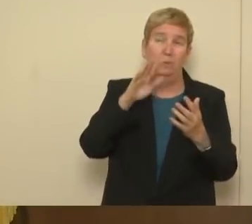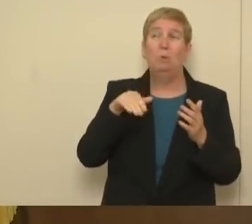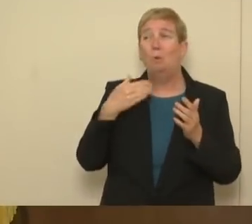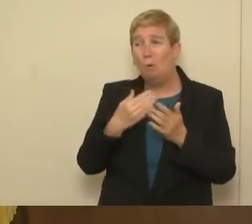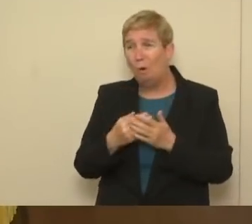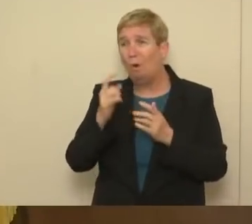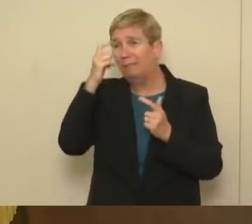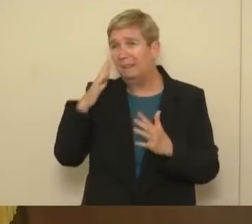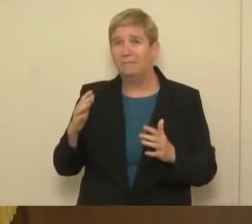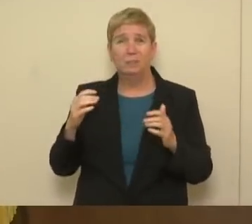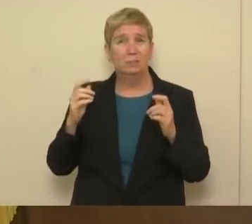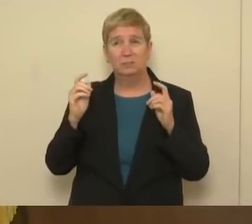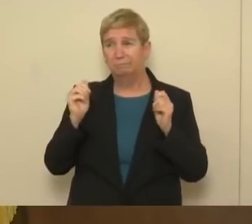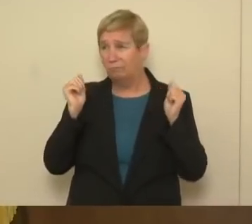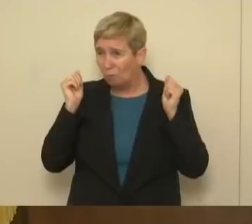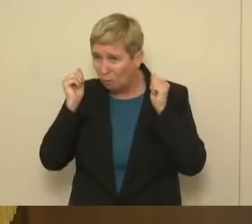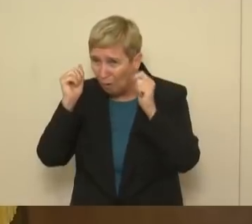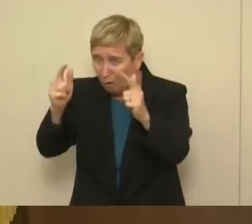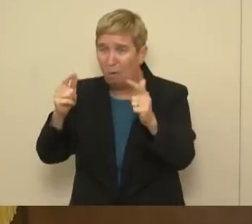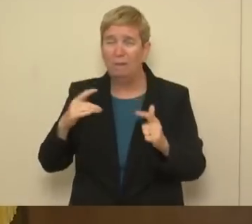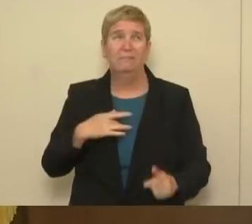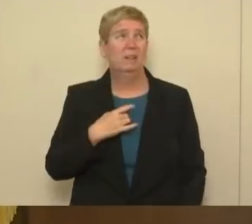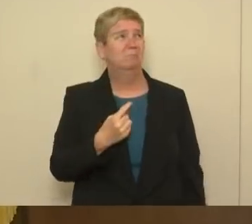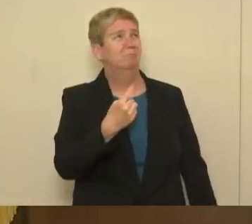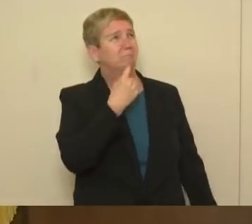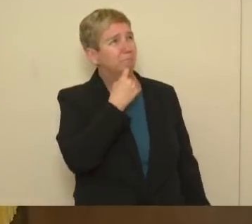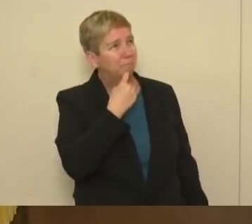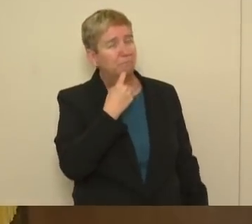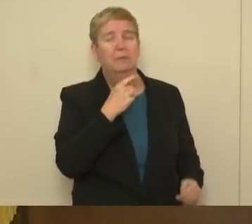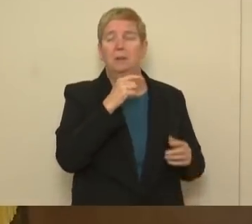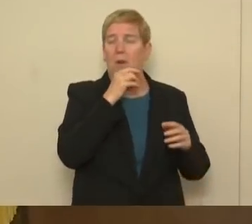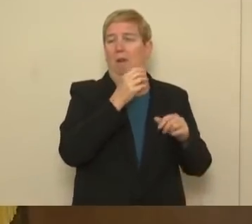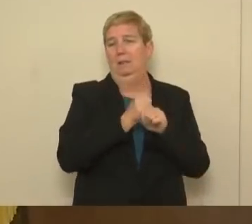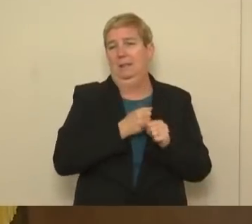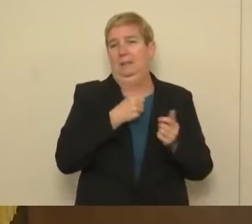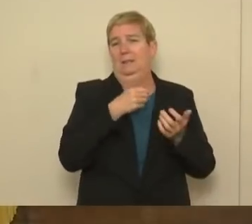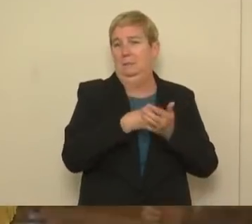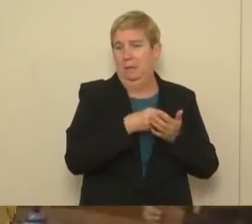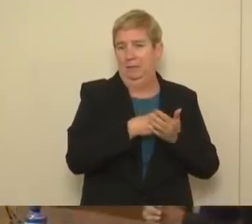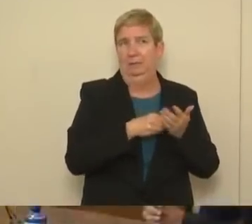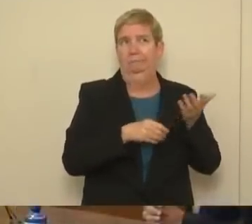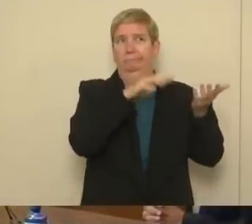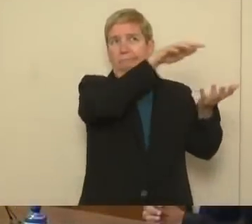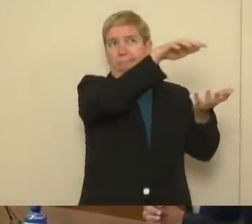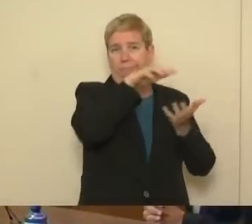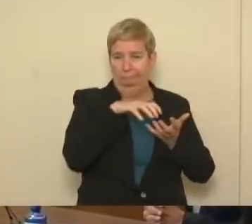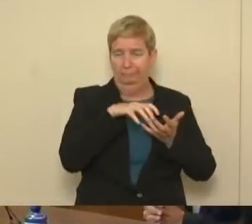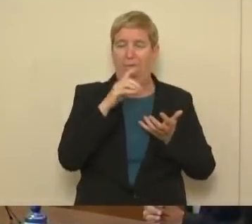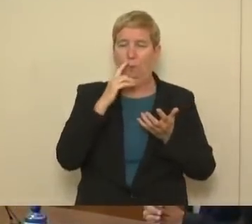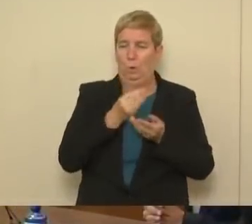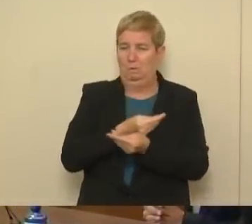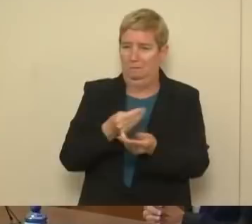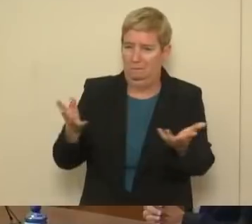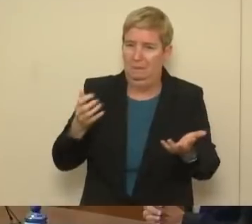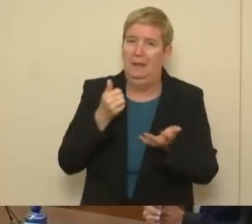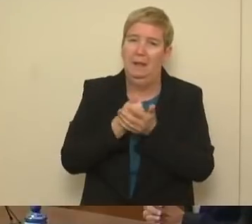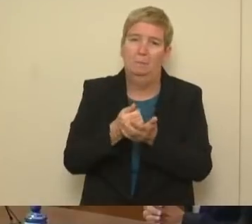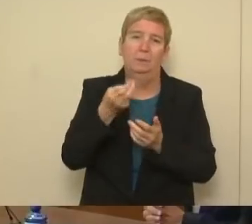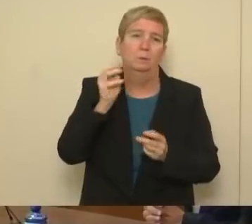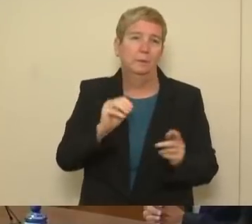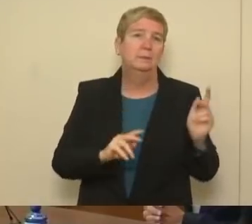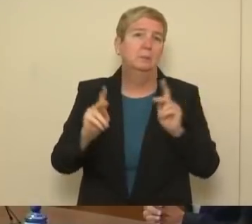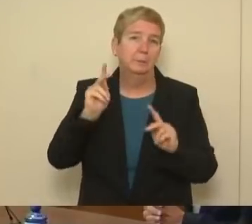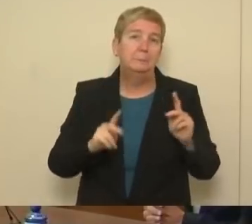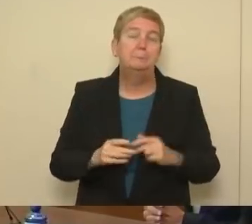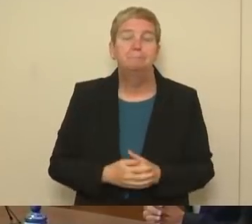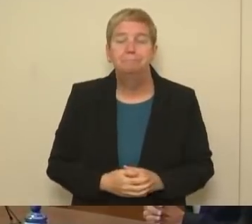governor that we're not further along at benefits that will make a difference in our states. Next question. Thank you, Governor. Next, I will